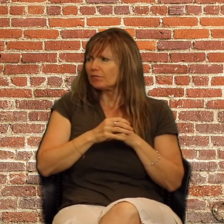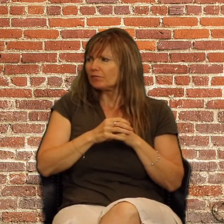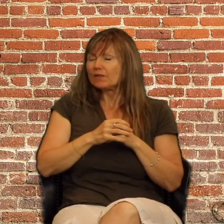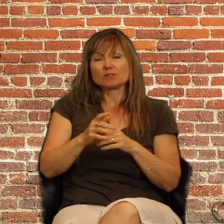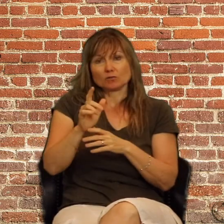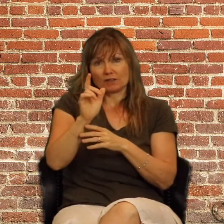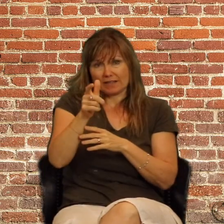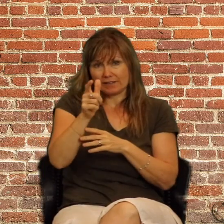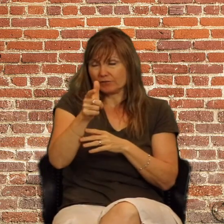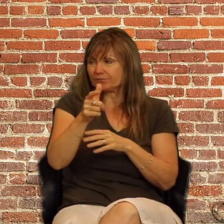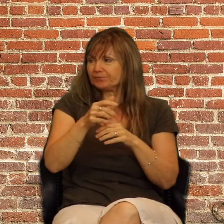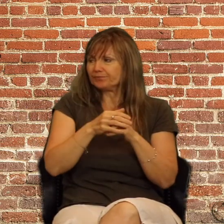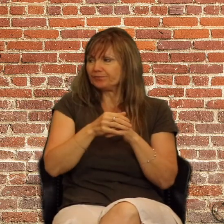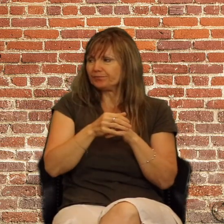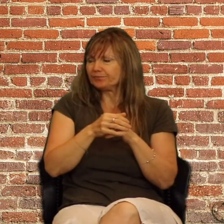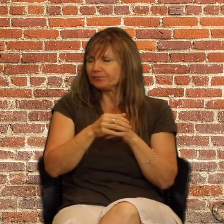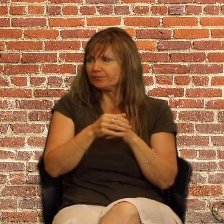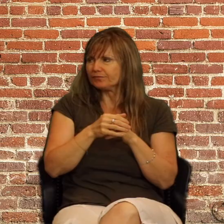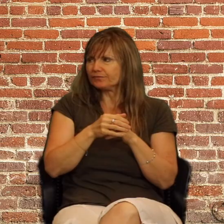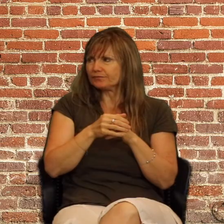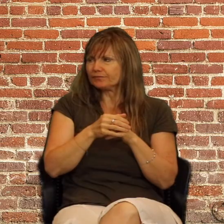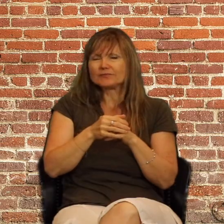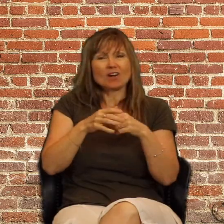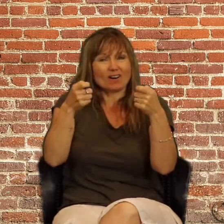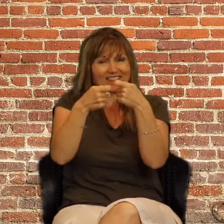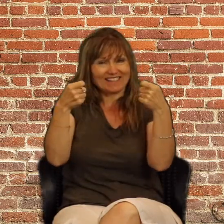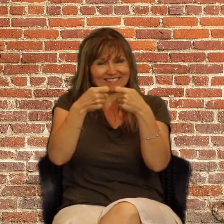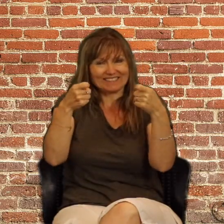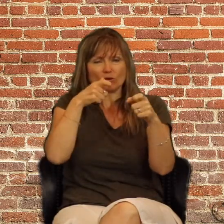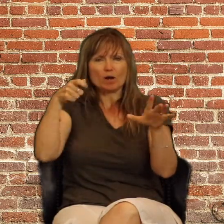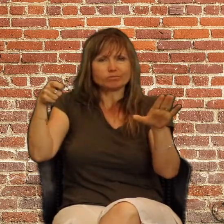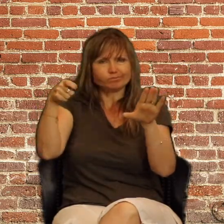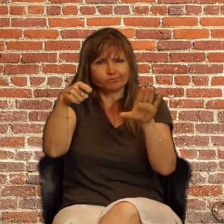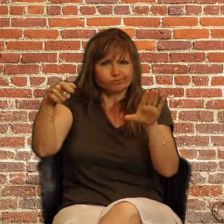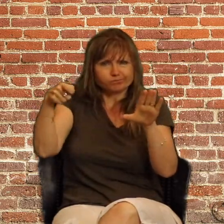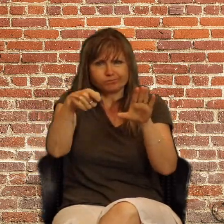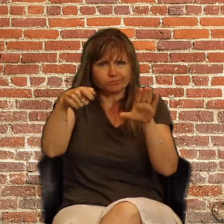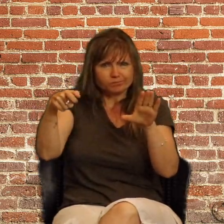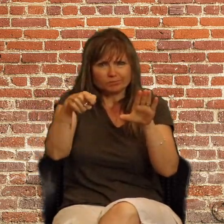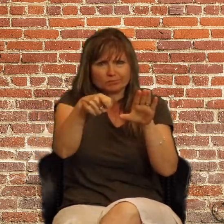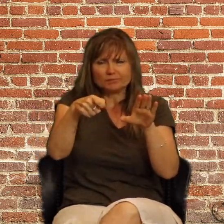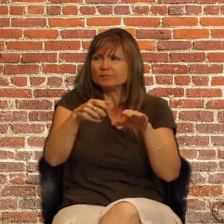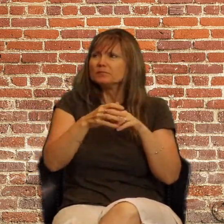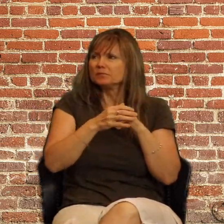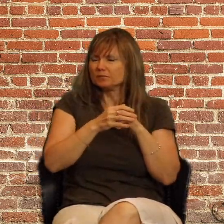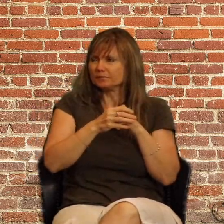we are putting our elastic in,